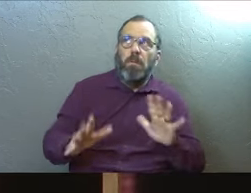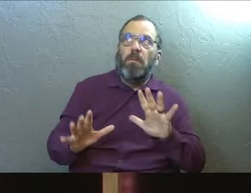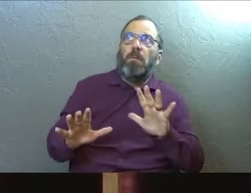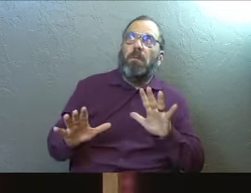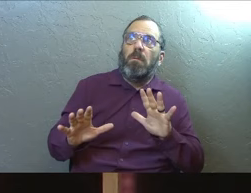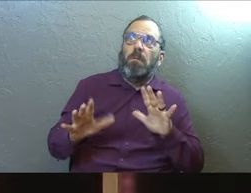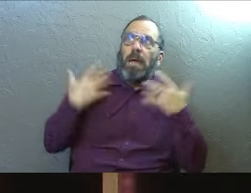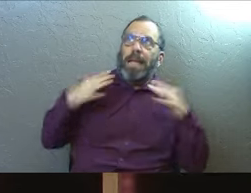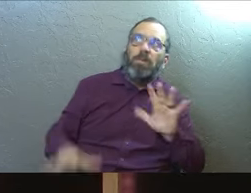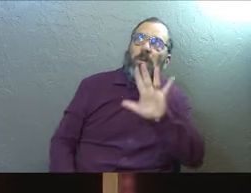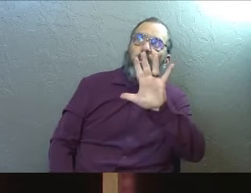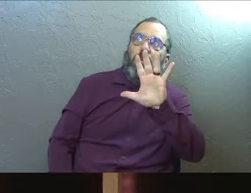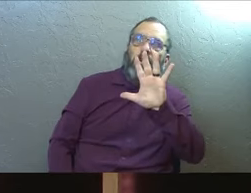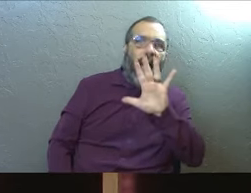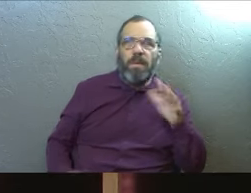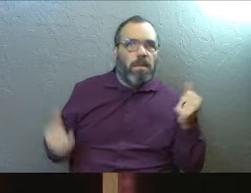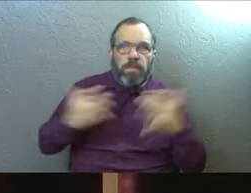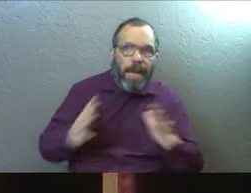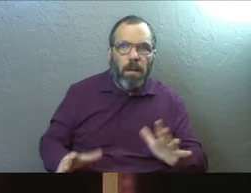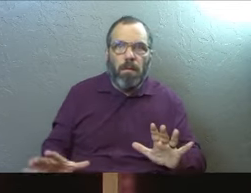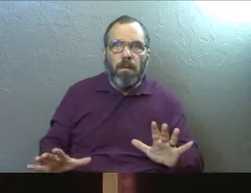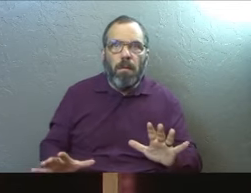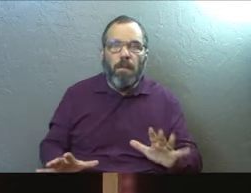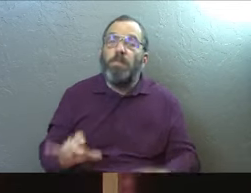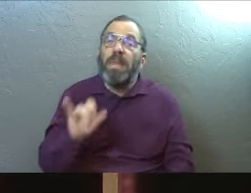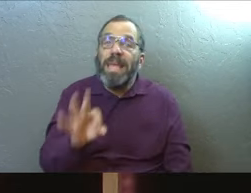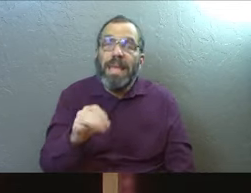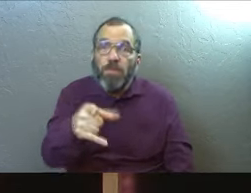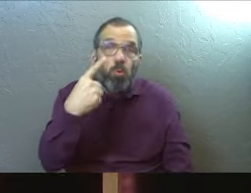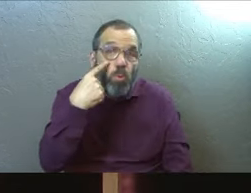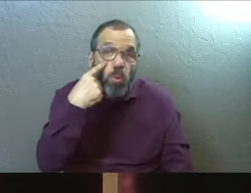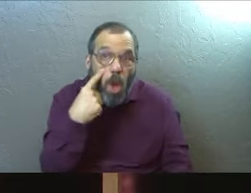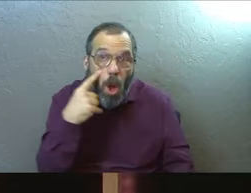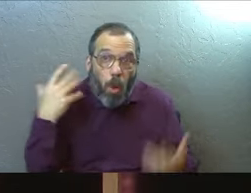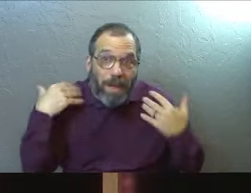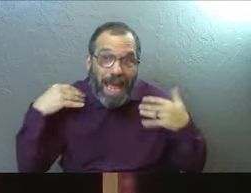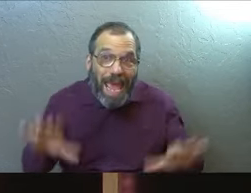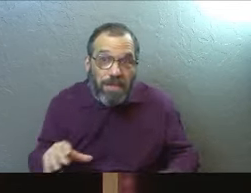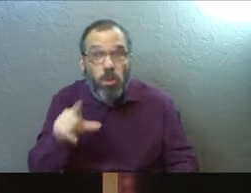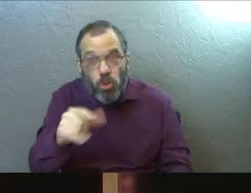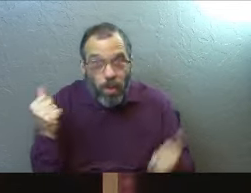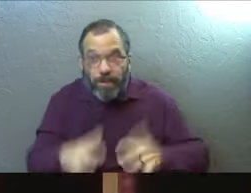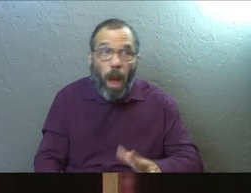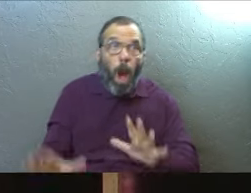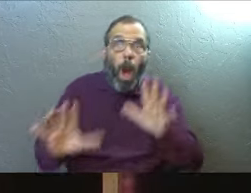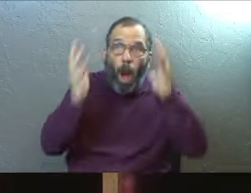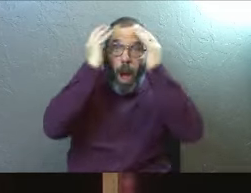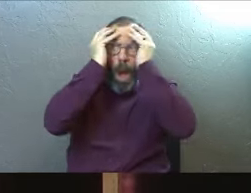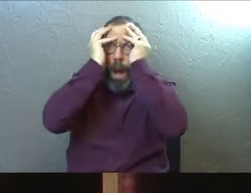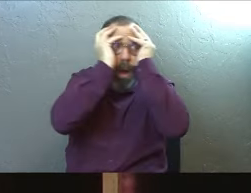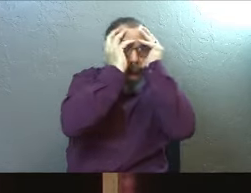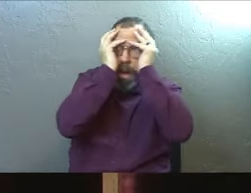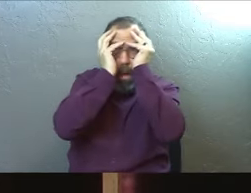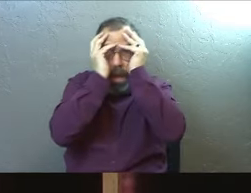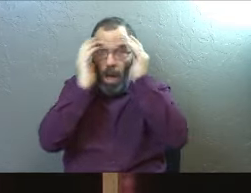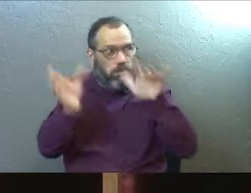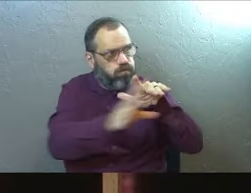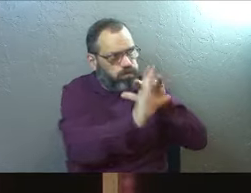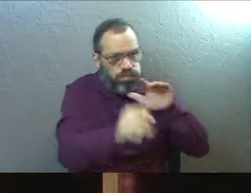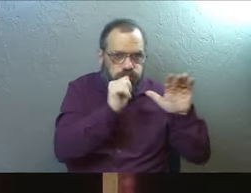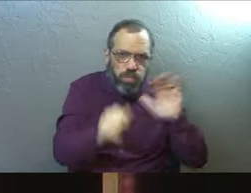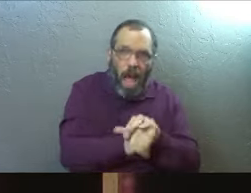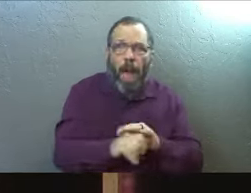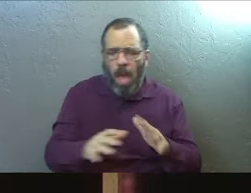out. Right? He freaked out. If you saw an angel, so would you. Right? Like, he's just in